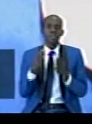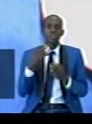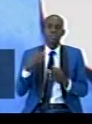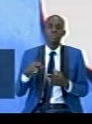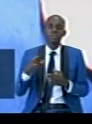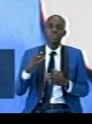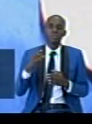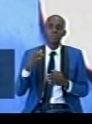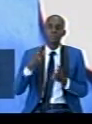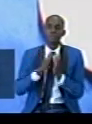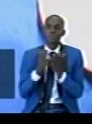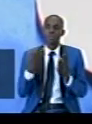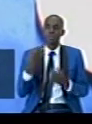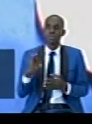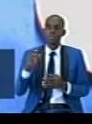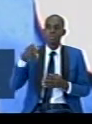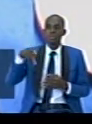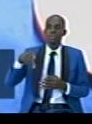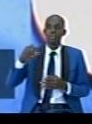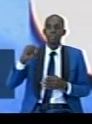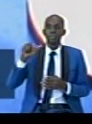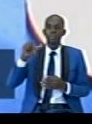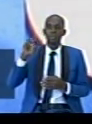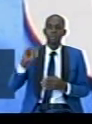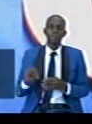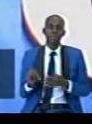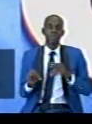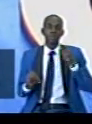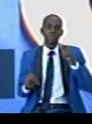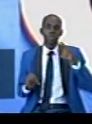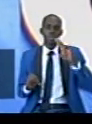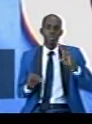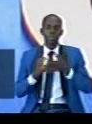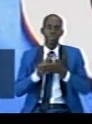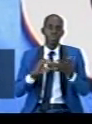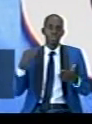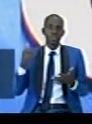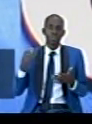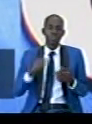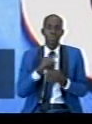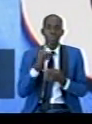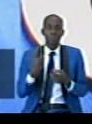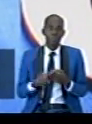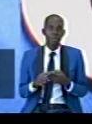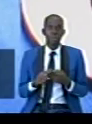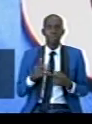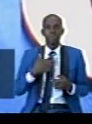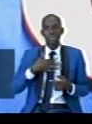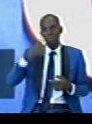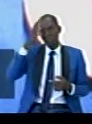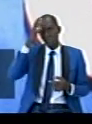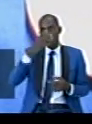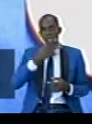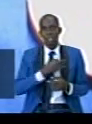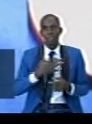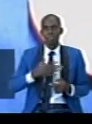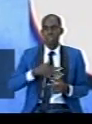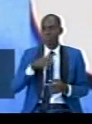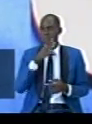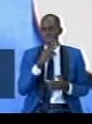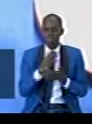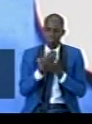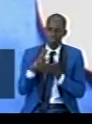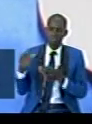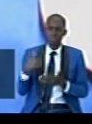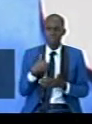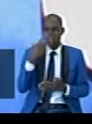verse 10, when my father and my mother forsake me, why would they forsake